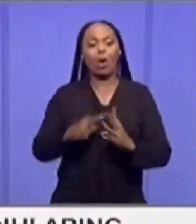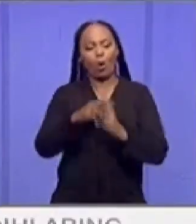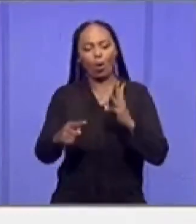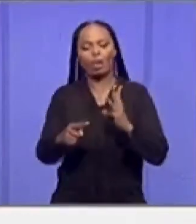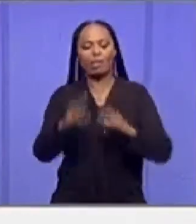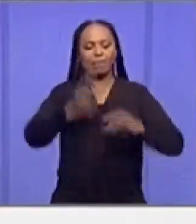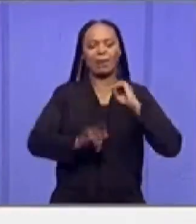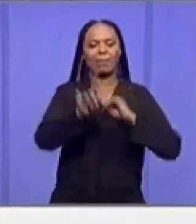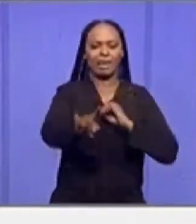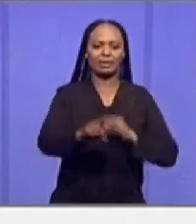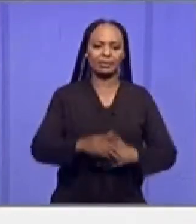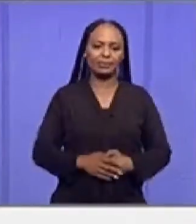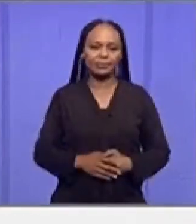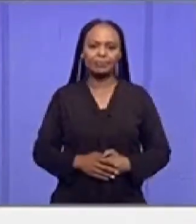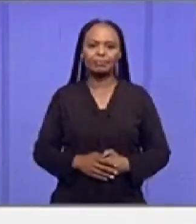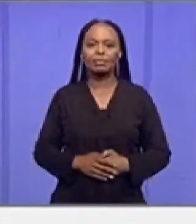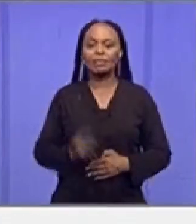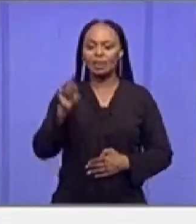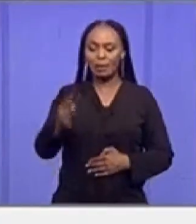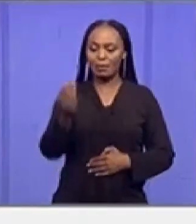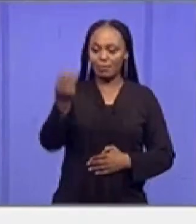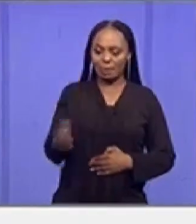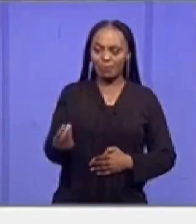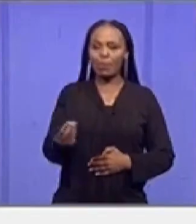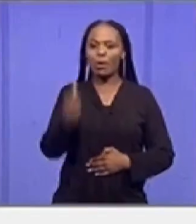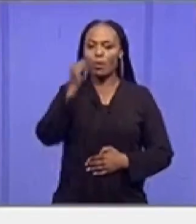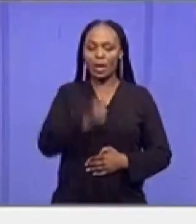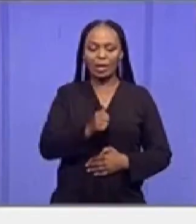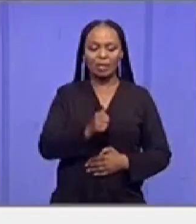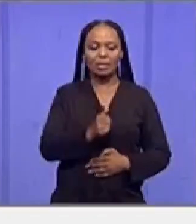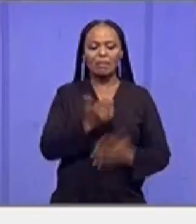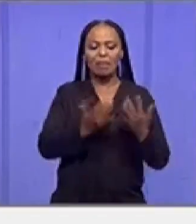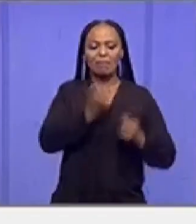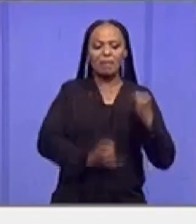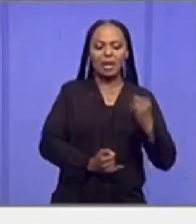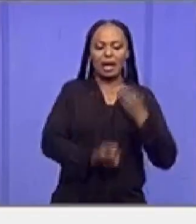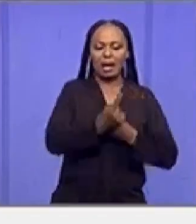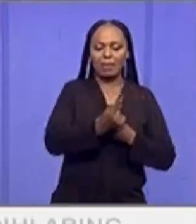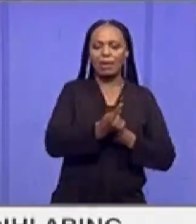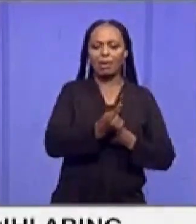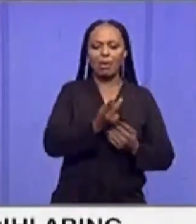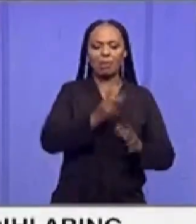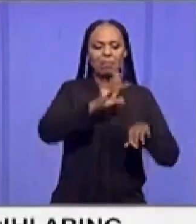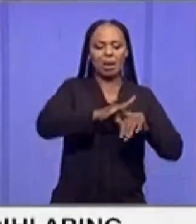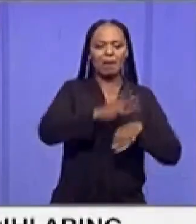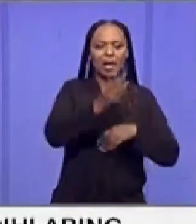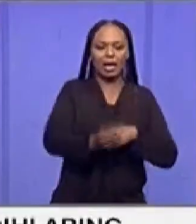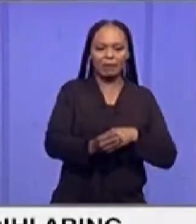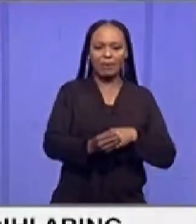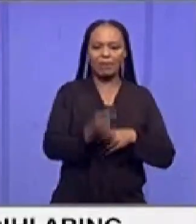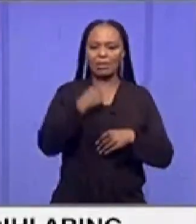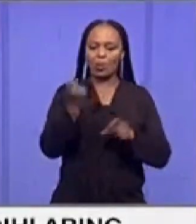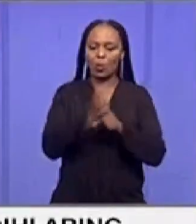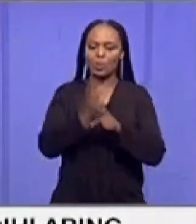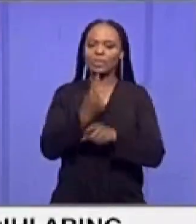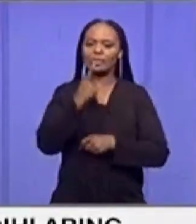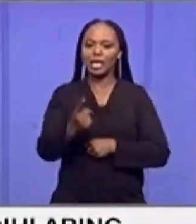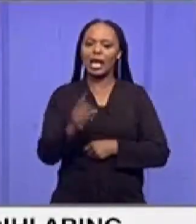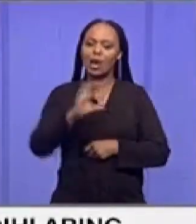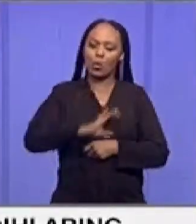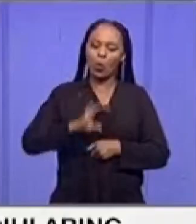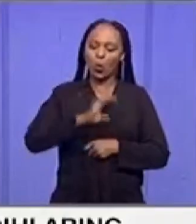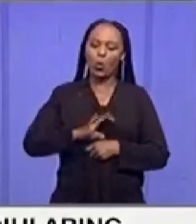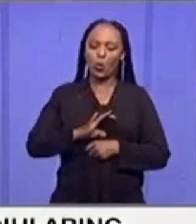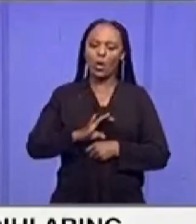phathong o tshwanetse ha fihla a bewe sebakeng se itseng go nna ke bitsa ba tshemhlana ke bitsa a cooling